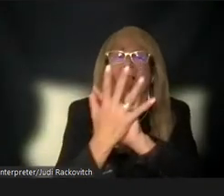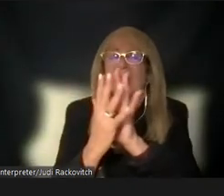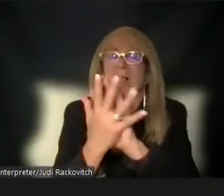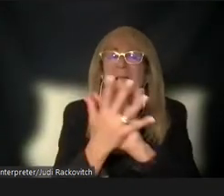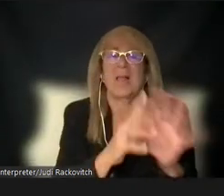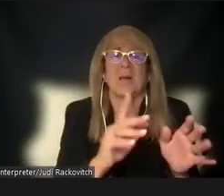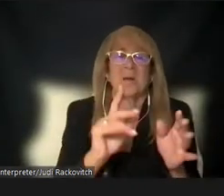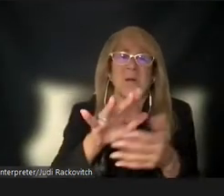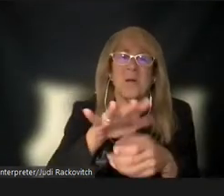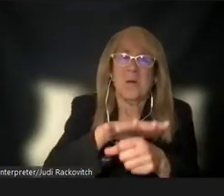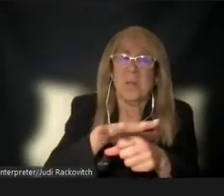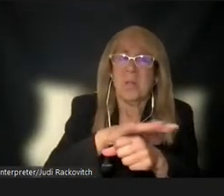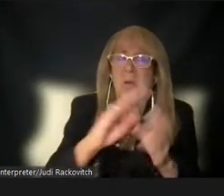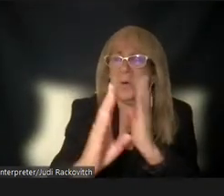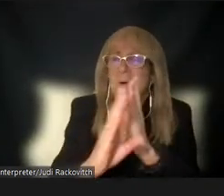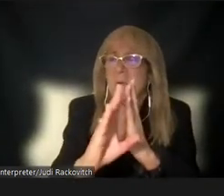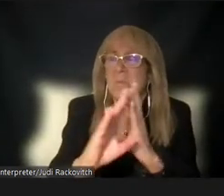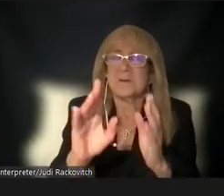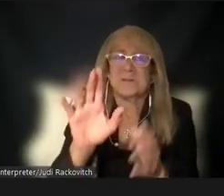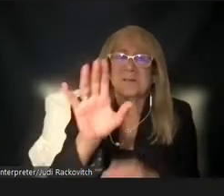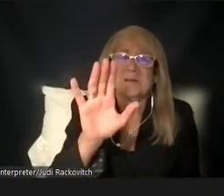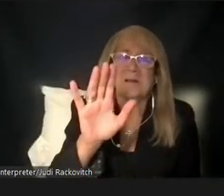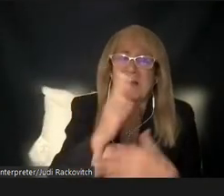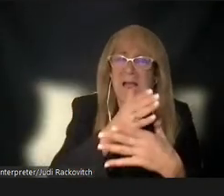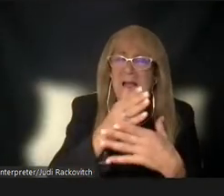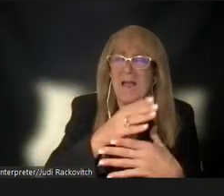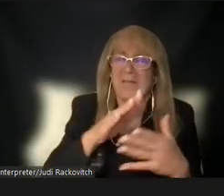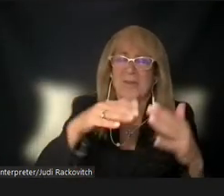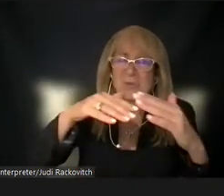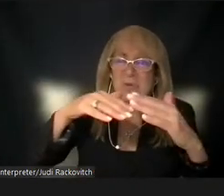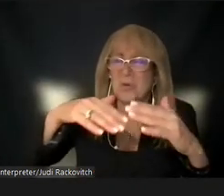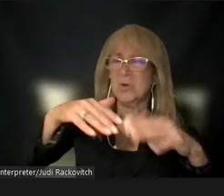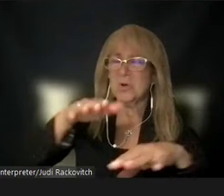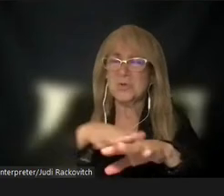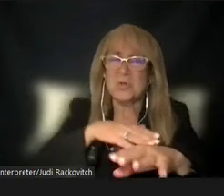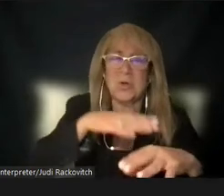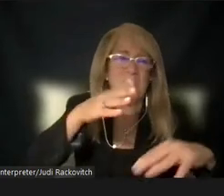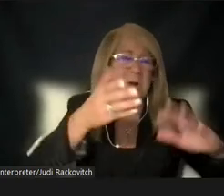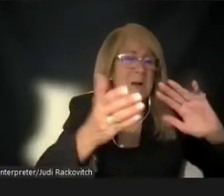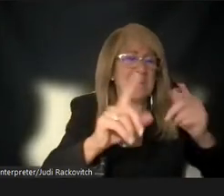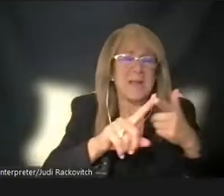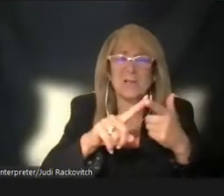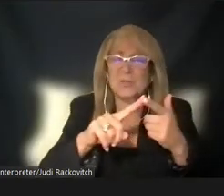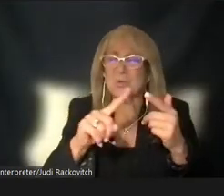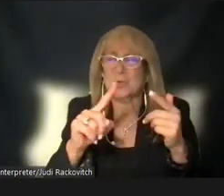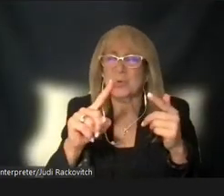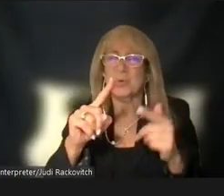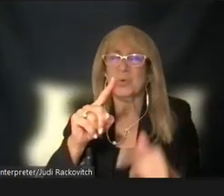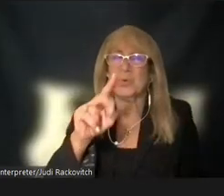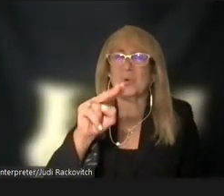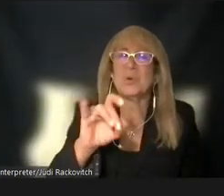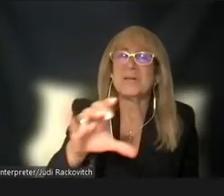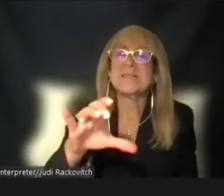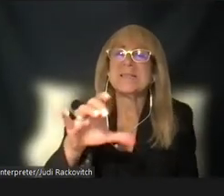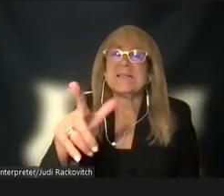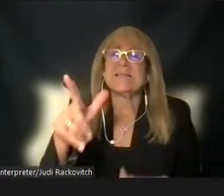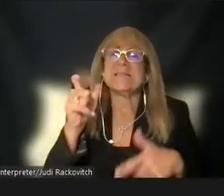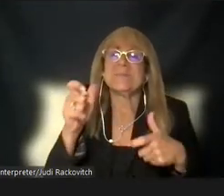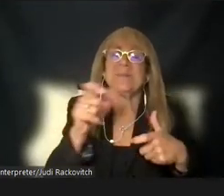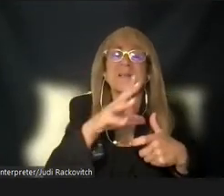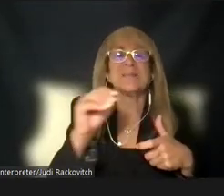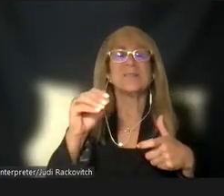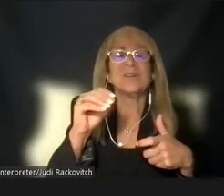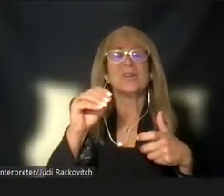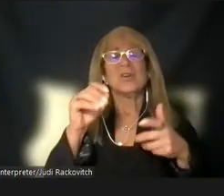Local bus speeds in Manhattan are on average 7% slower than city-wide speeds. Between 2010 and 2018, travel speeds